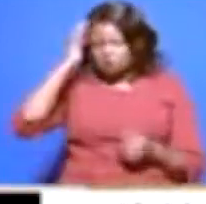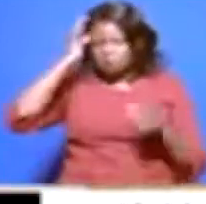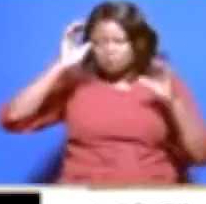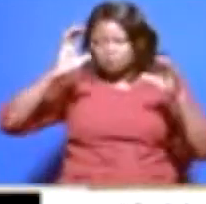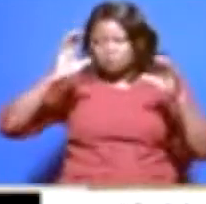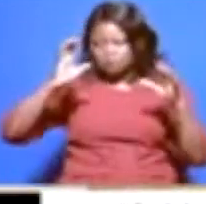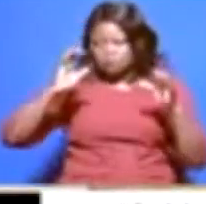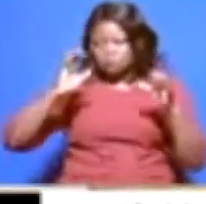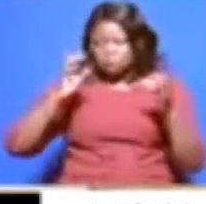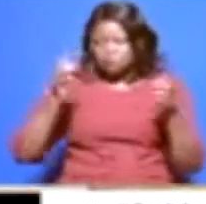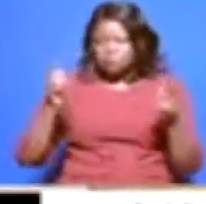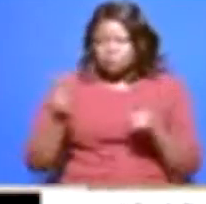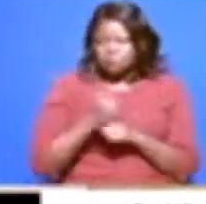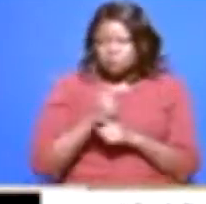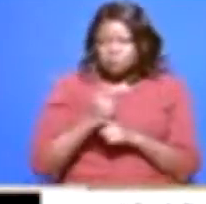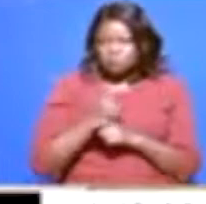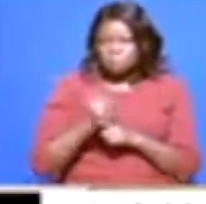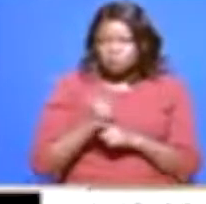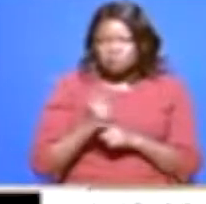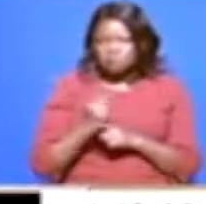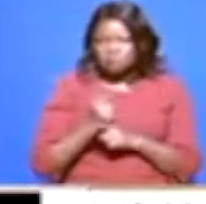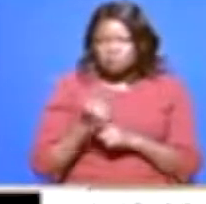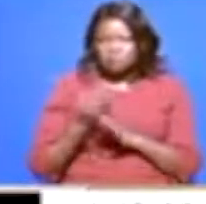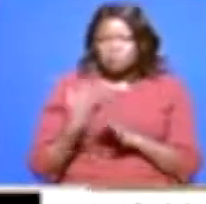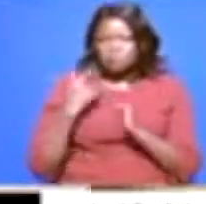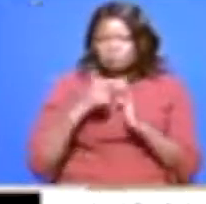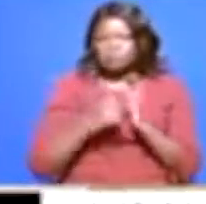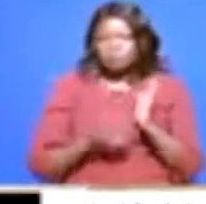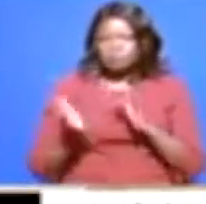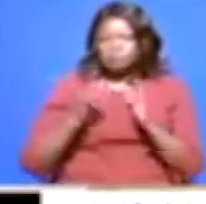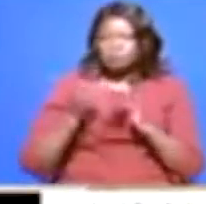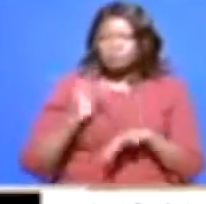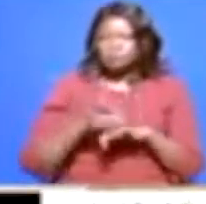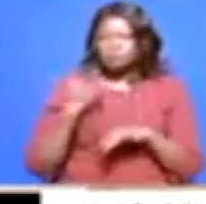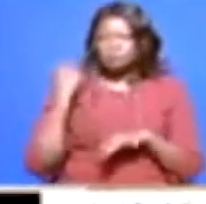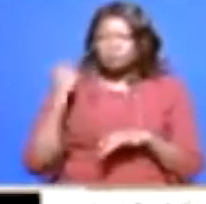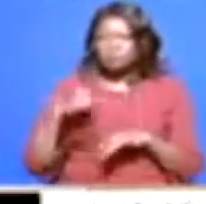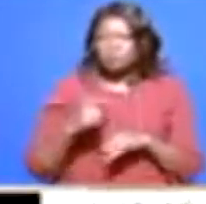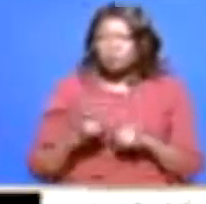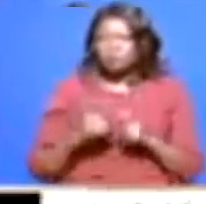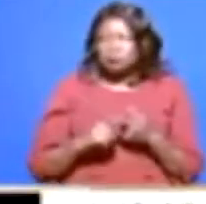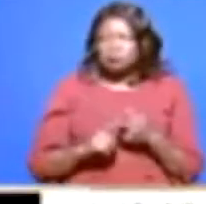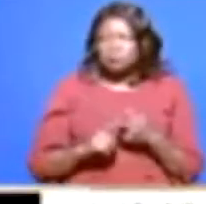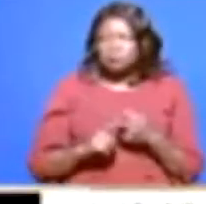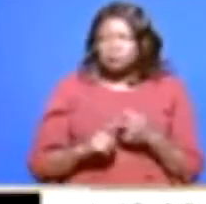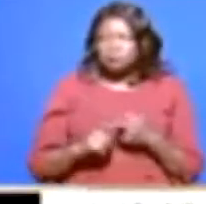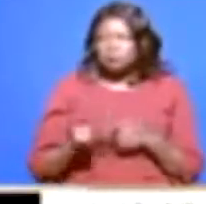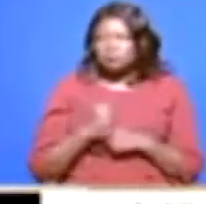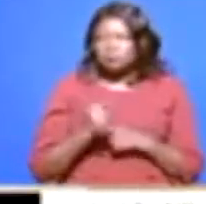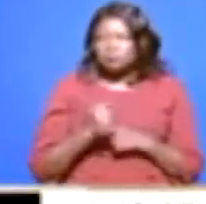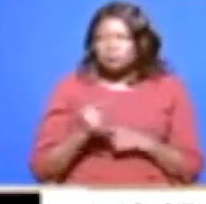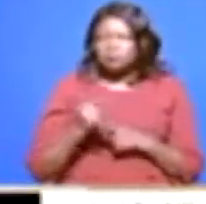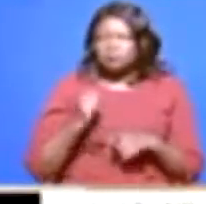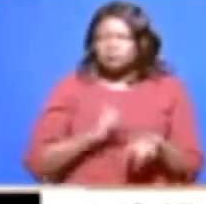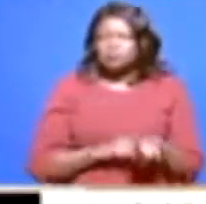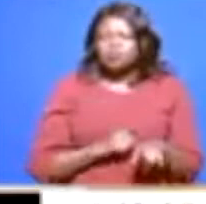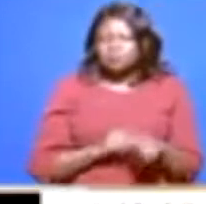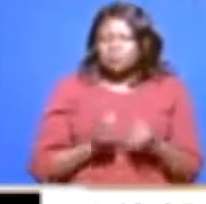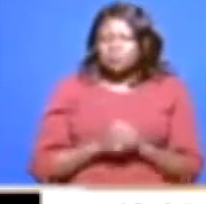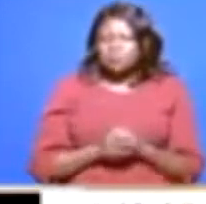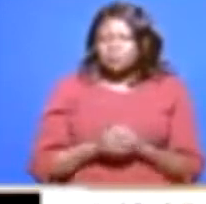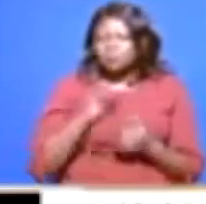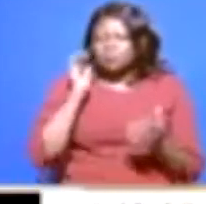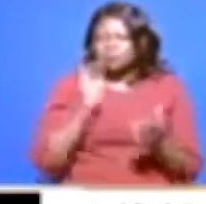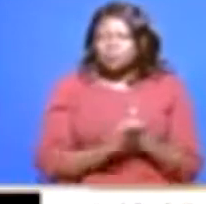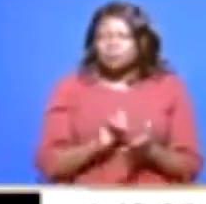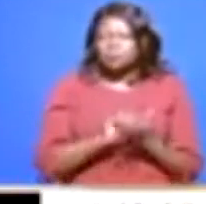side ahead of the league's resumption early next month through friendly matches and intense training sessions. Outside hitter Massimo Im believes the bankers are ready